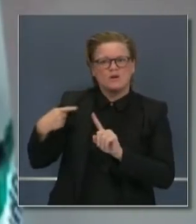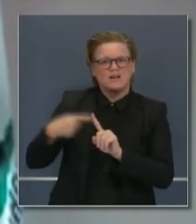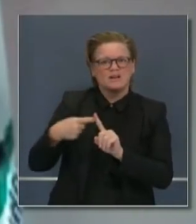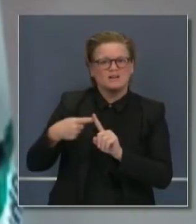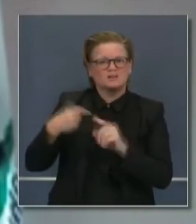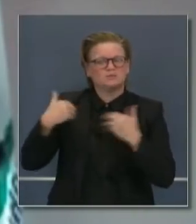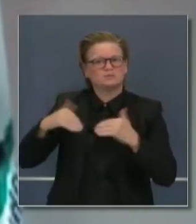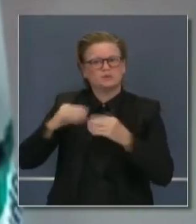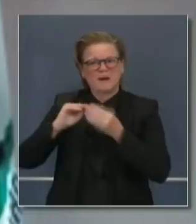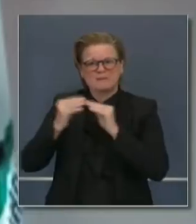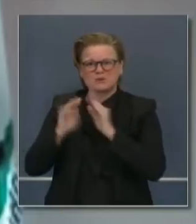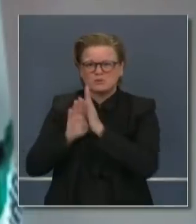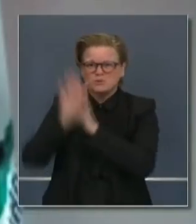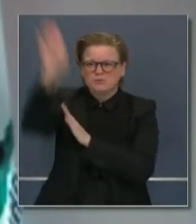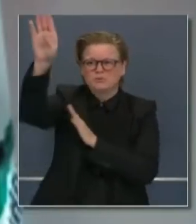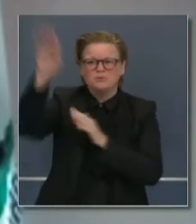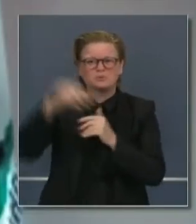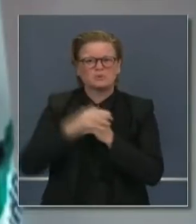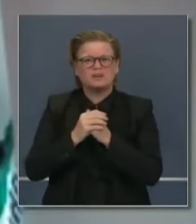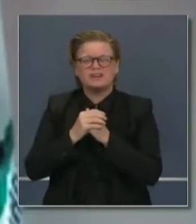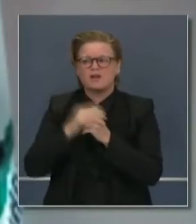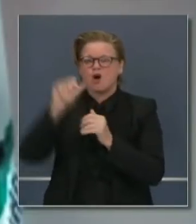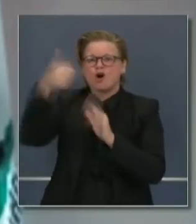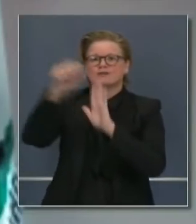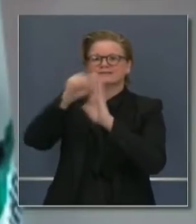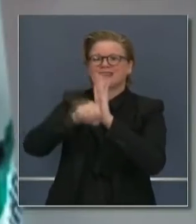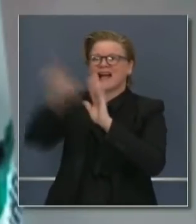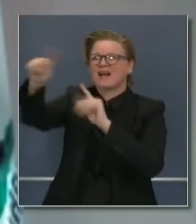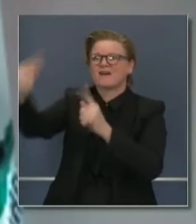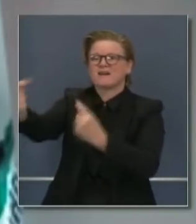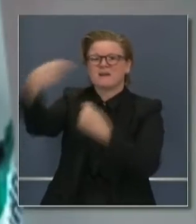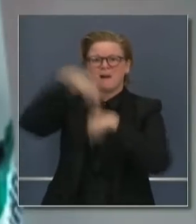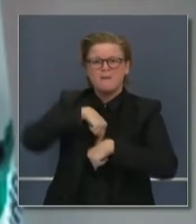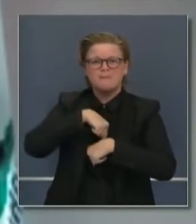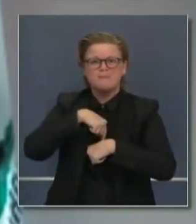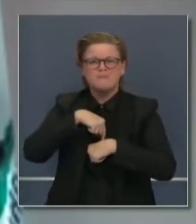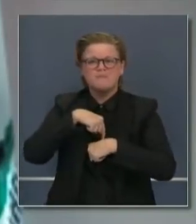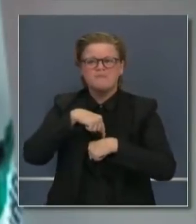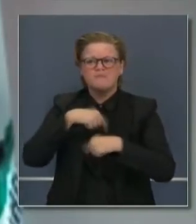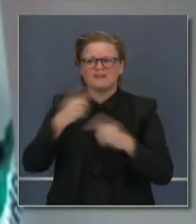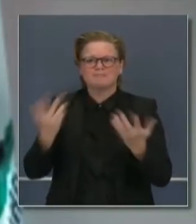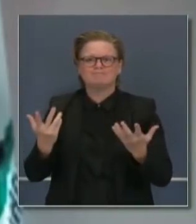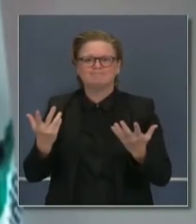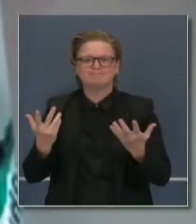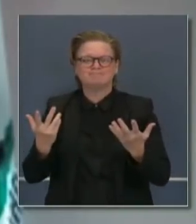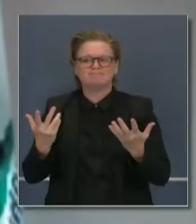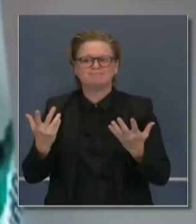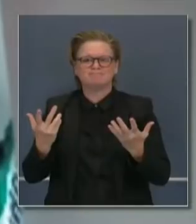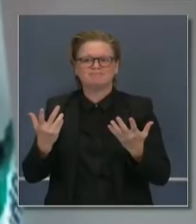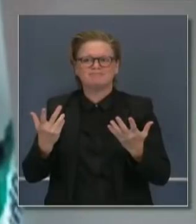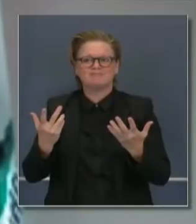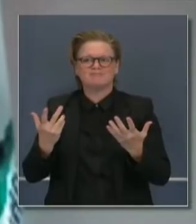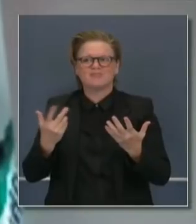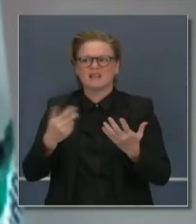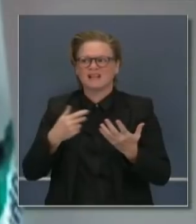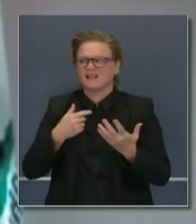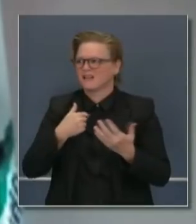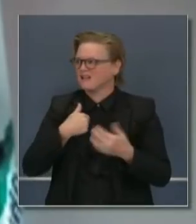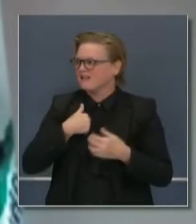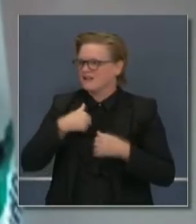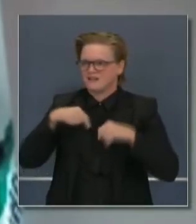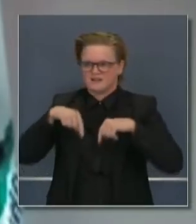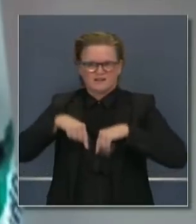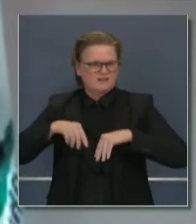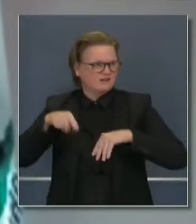our state, come, not beknownst to them, infected, able to transmit COVID to others. And that is a common